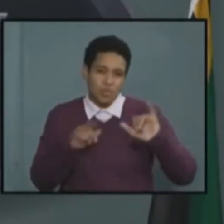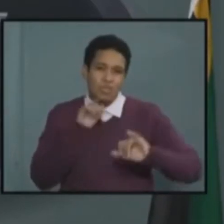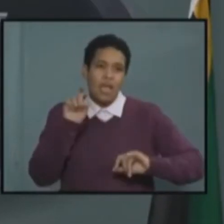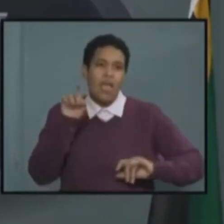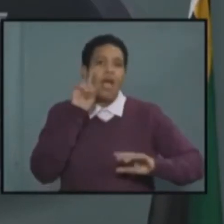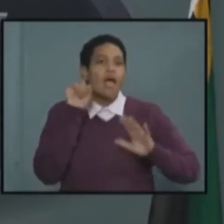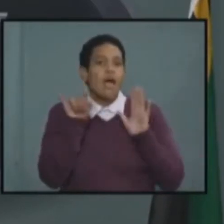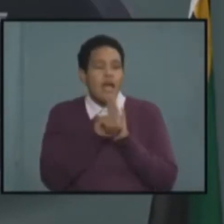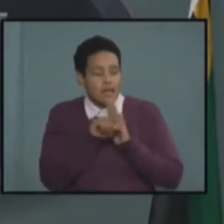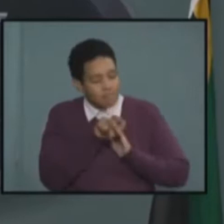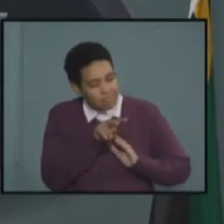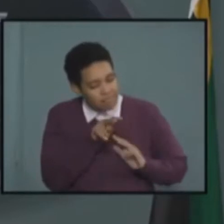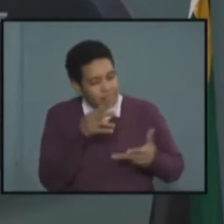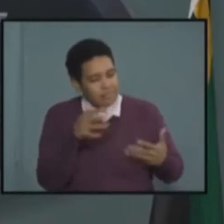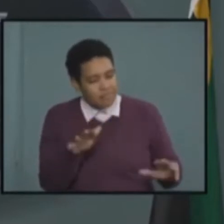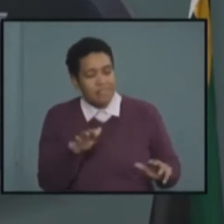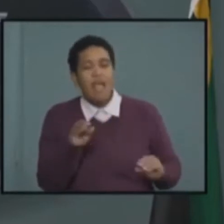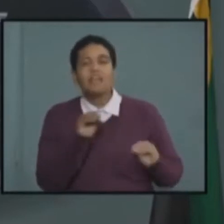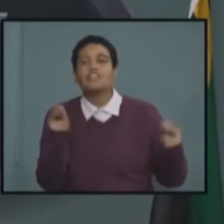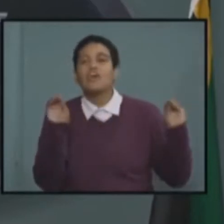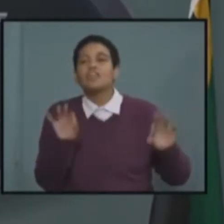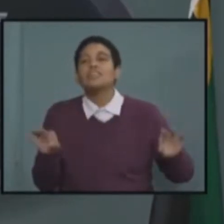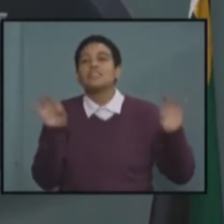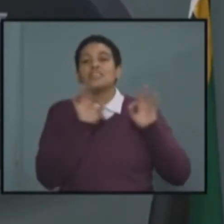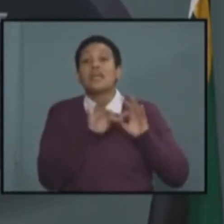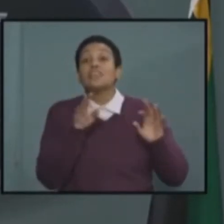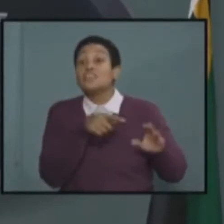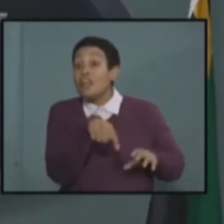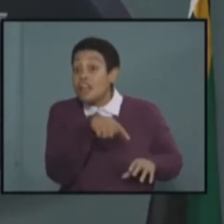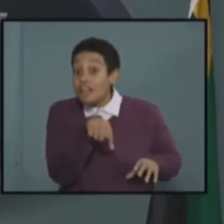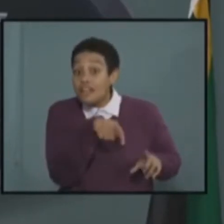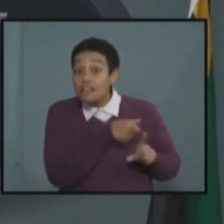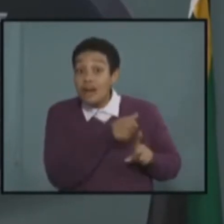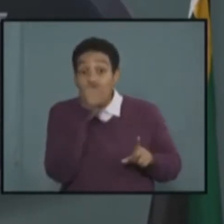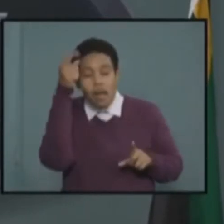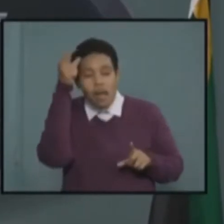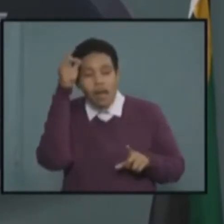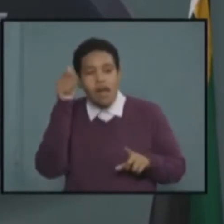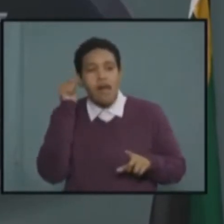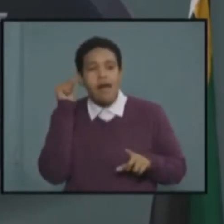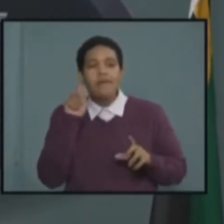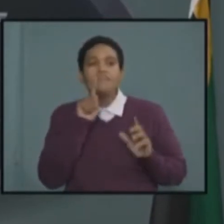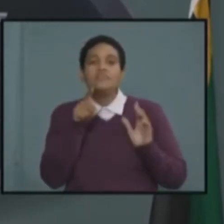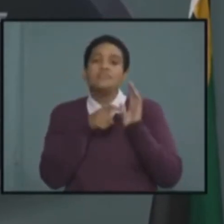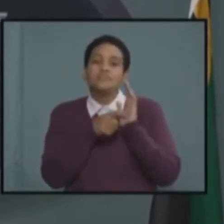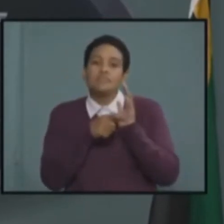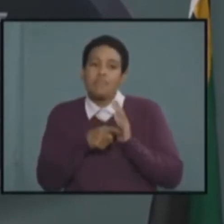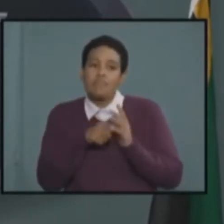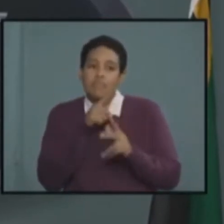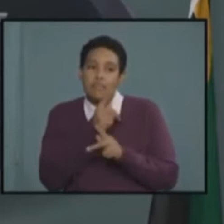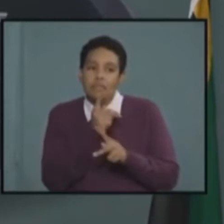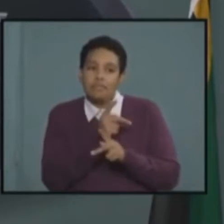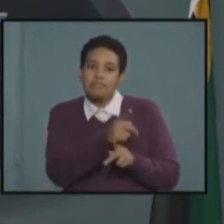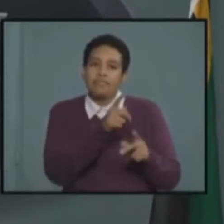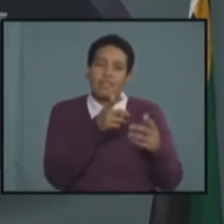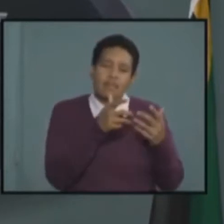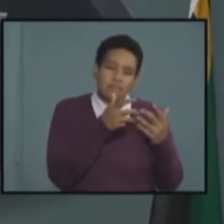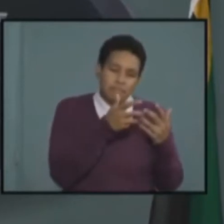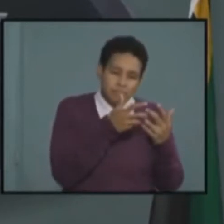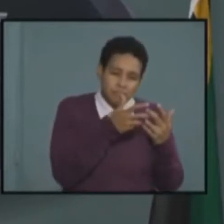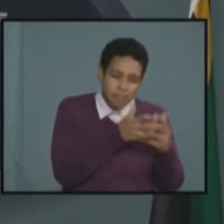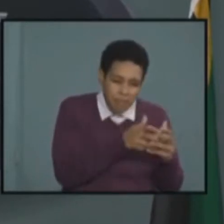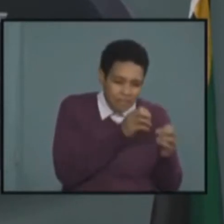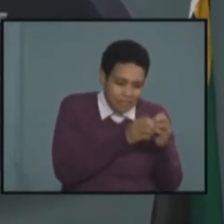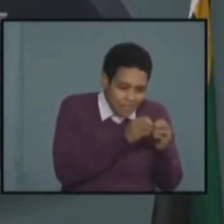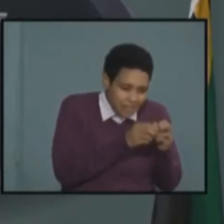identified as non-essential crew, which they therefore would not require to keep the mechanics and of the